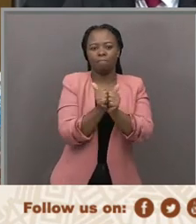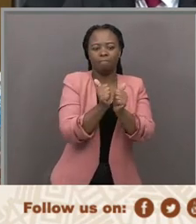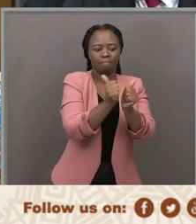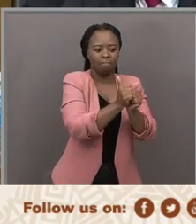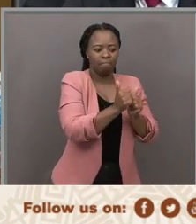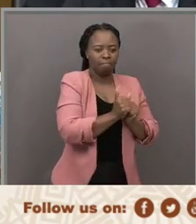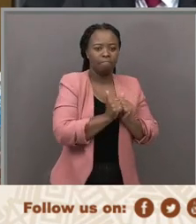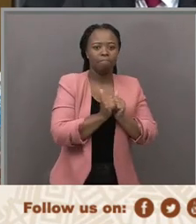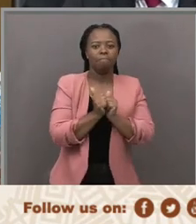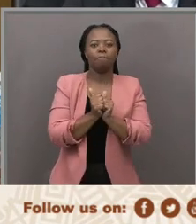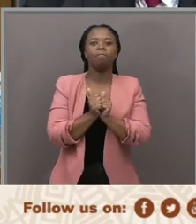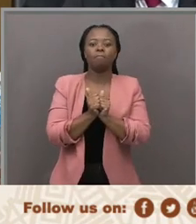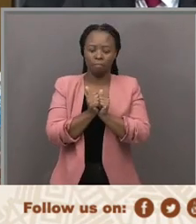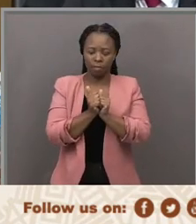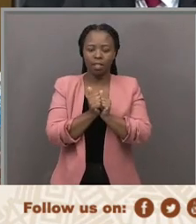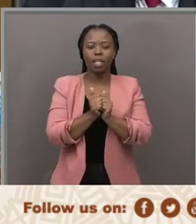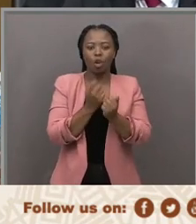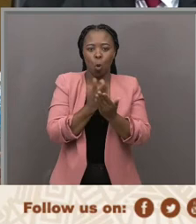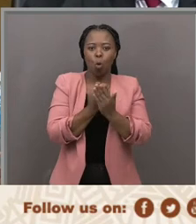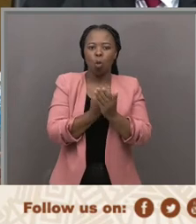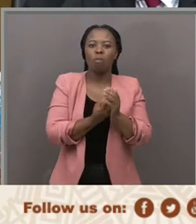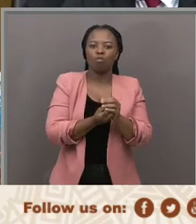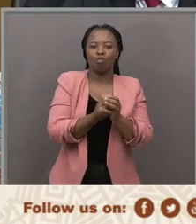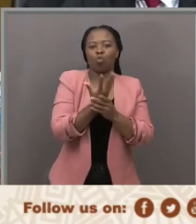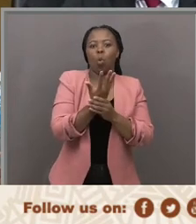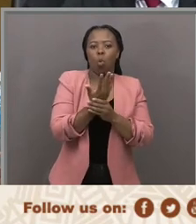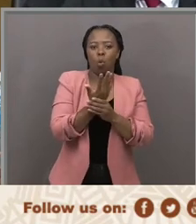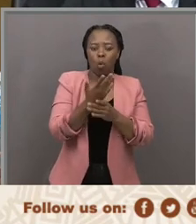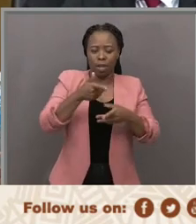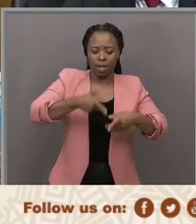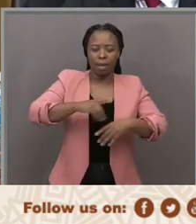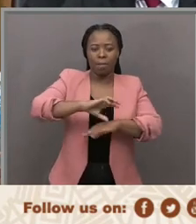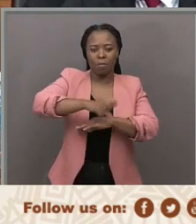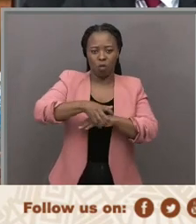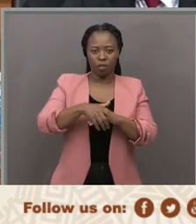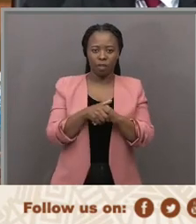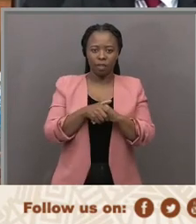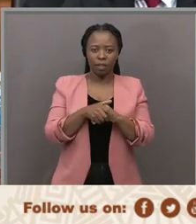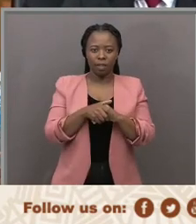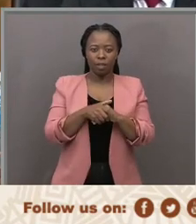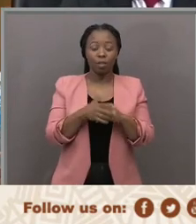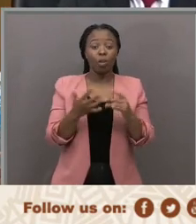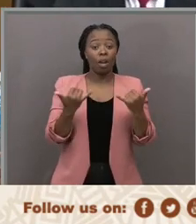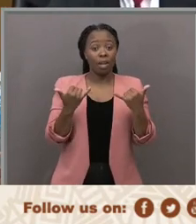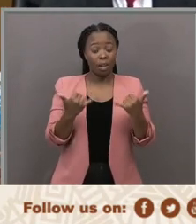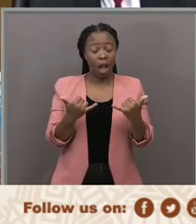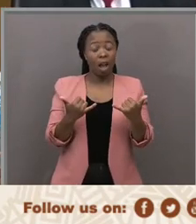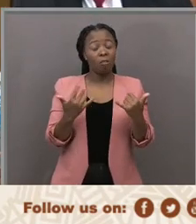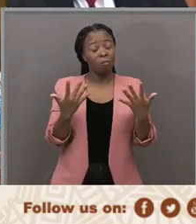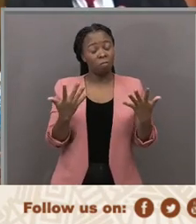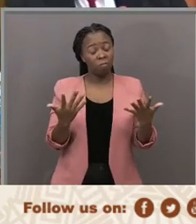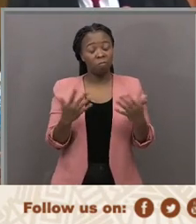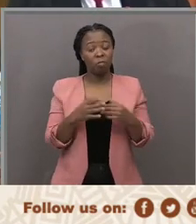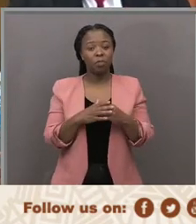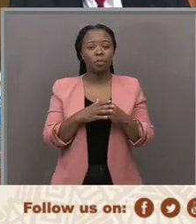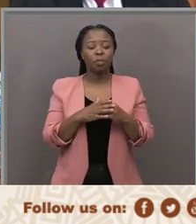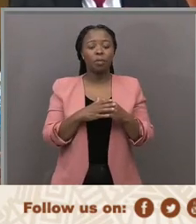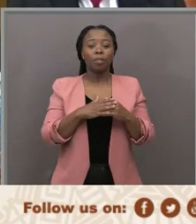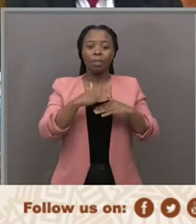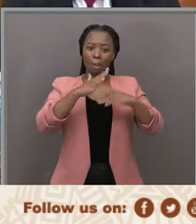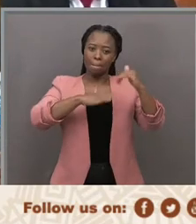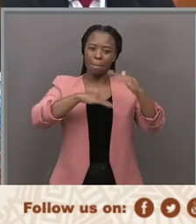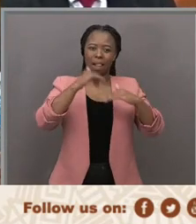of our economy in this province. So at this point, I want to deal with the issue of infrastructure. So how